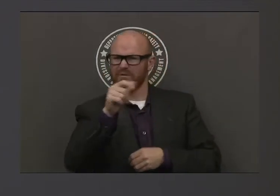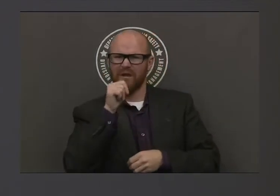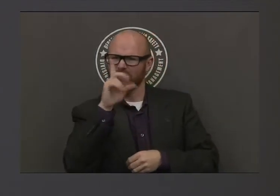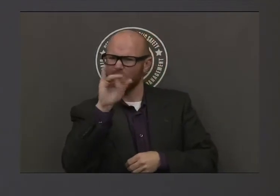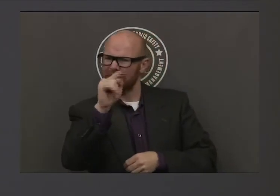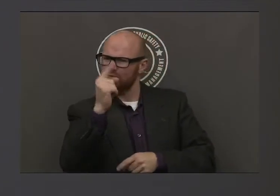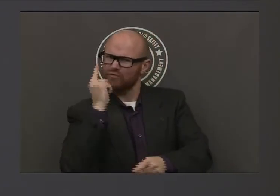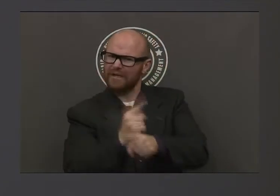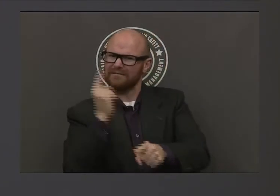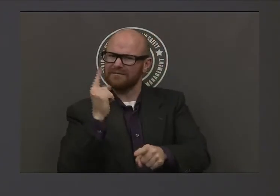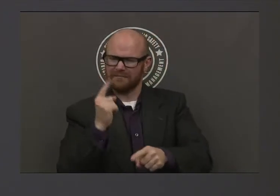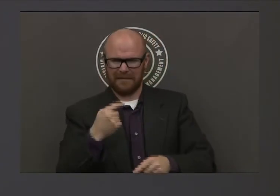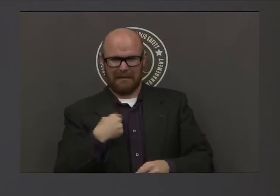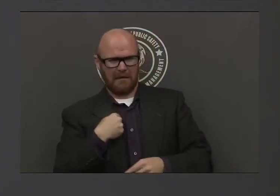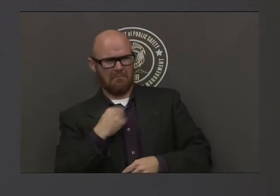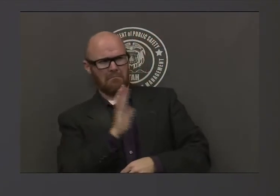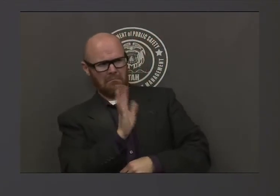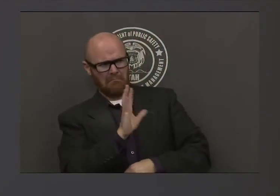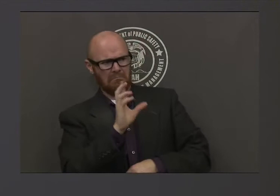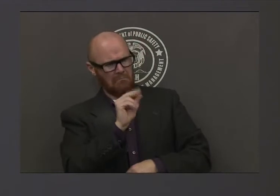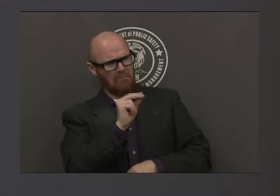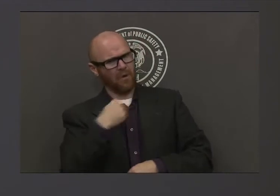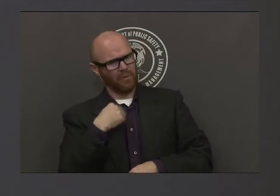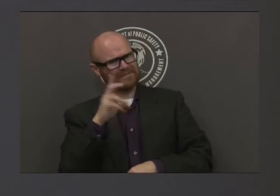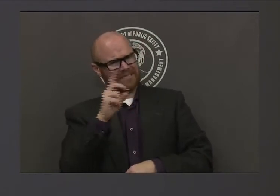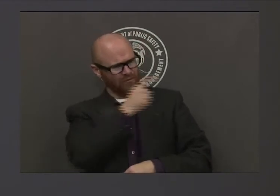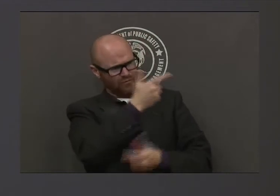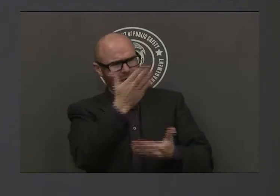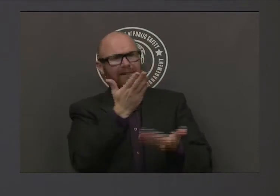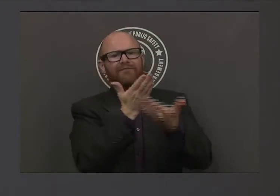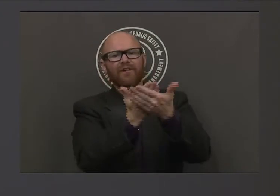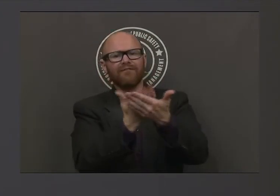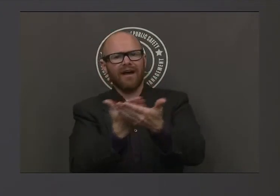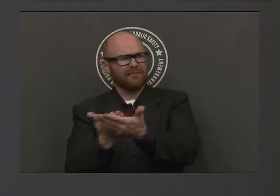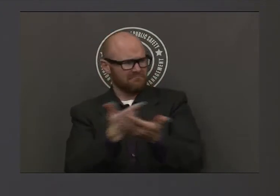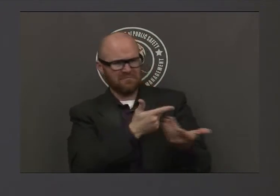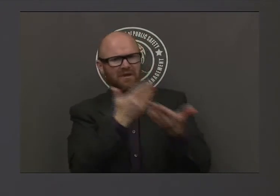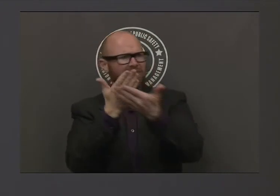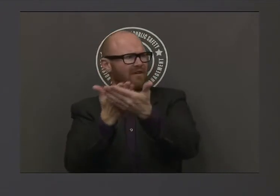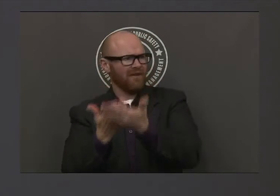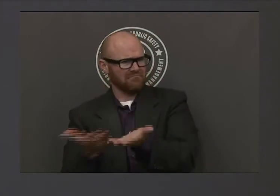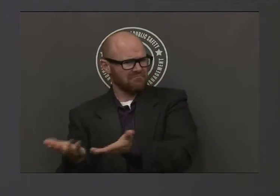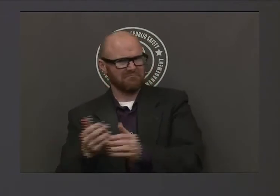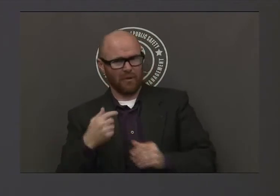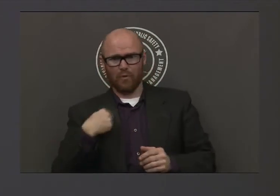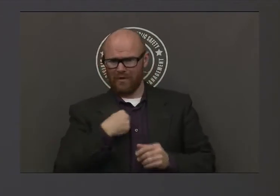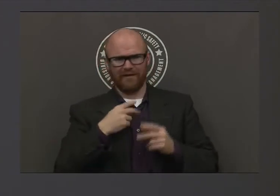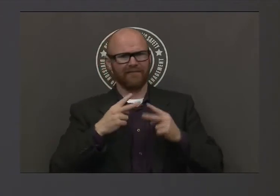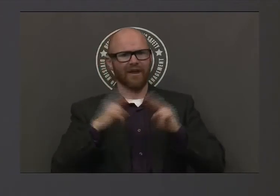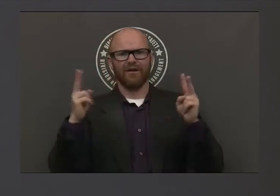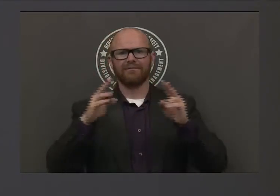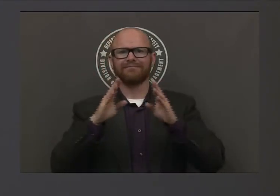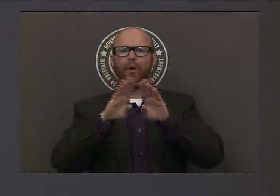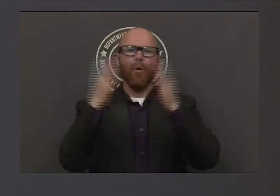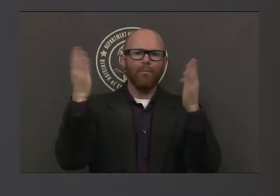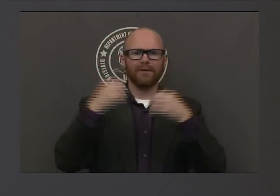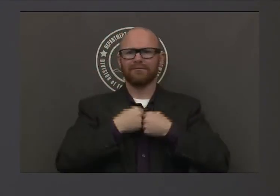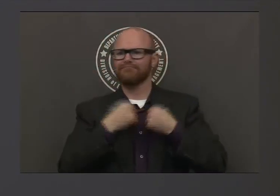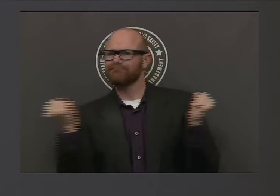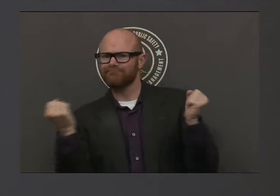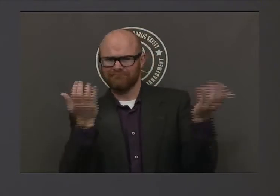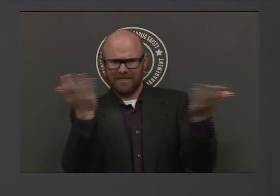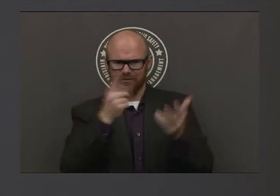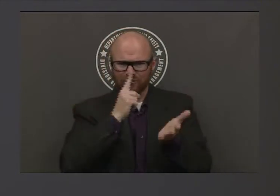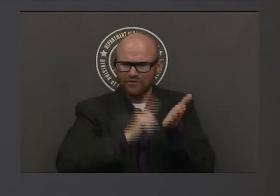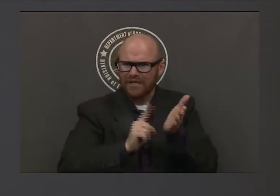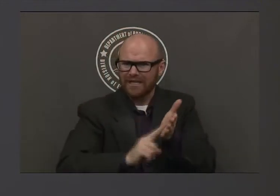state when I know we're doing a very good job. We, in fact, ought to be a model for some others. Certainly we know how to do mail-in ballots here and